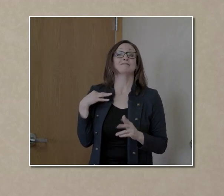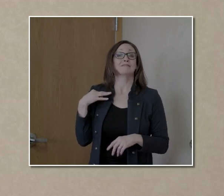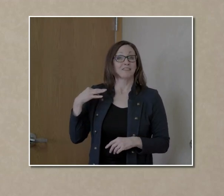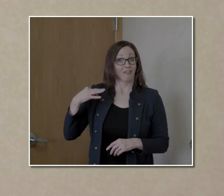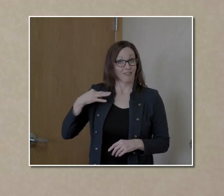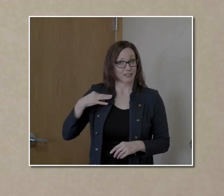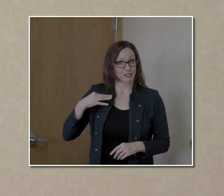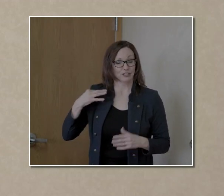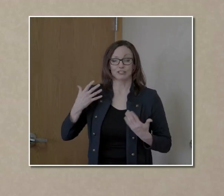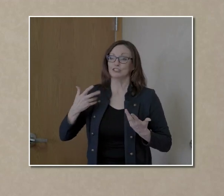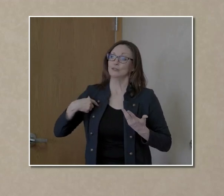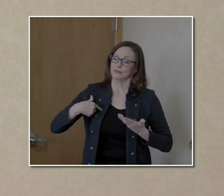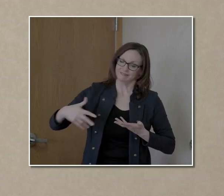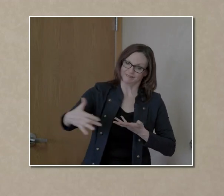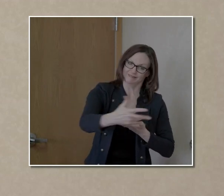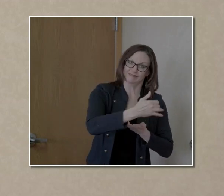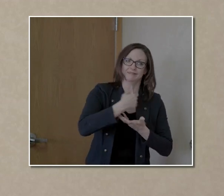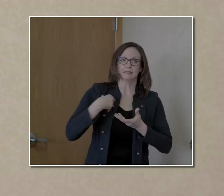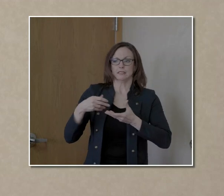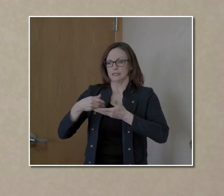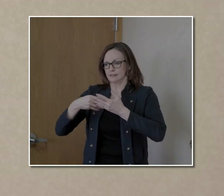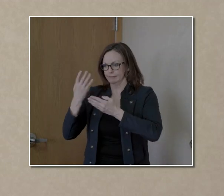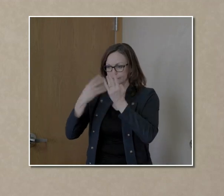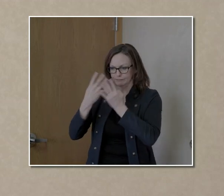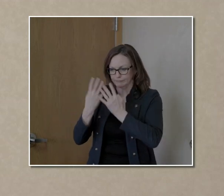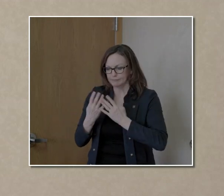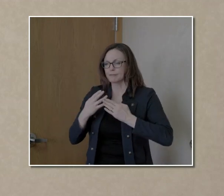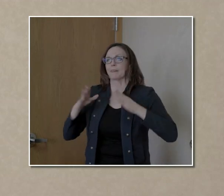we reach that surge capacity in our state.